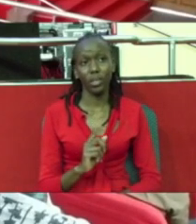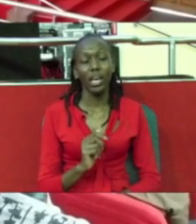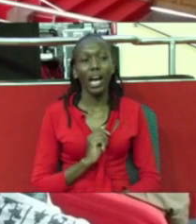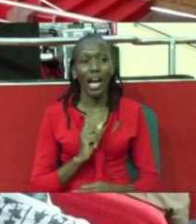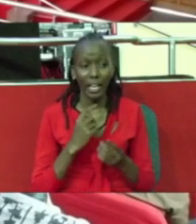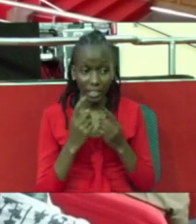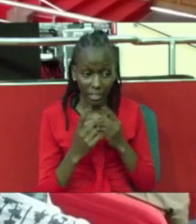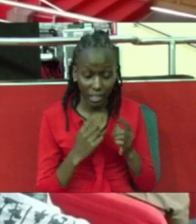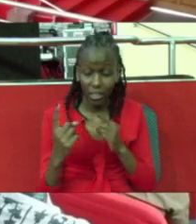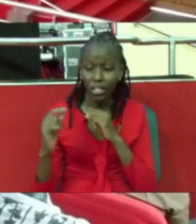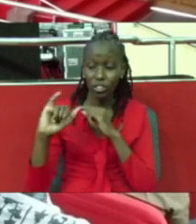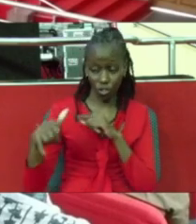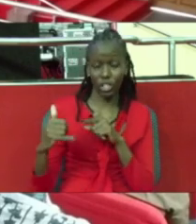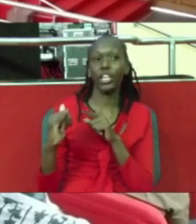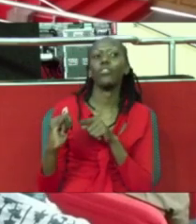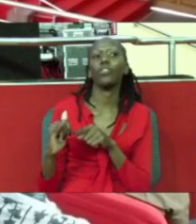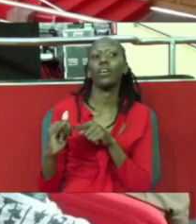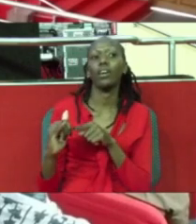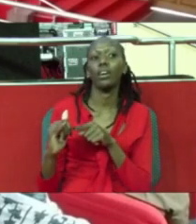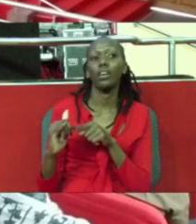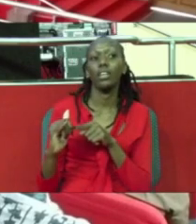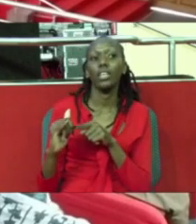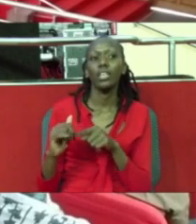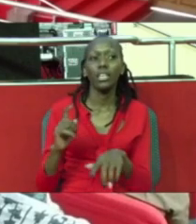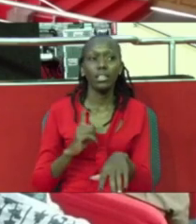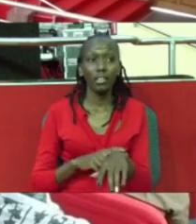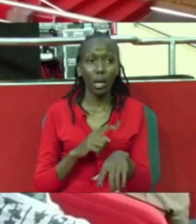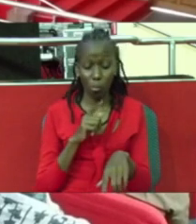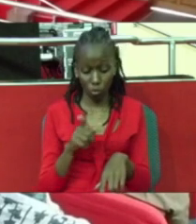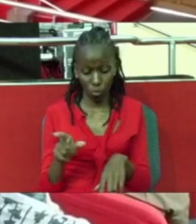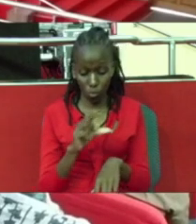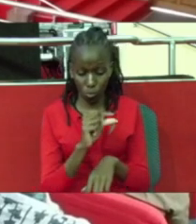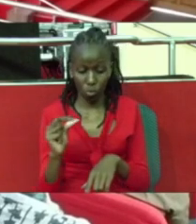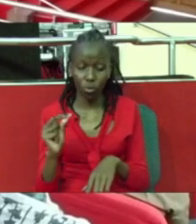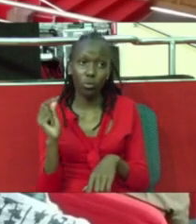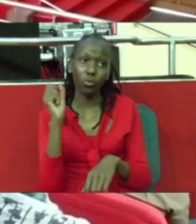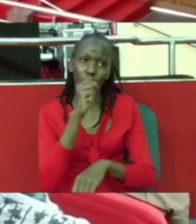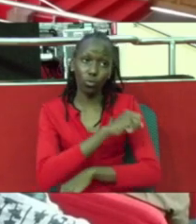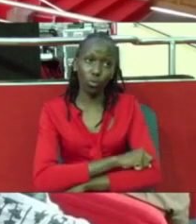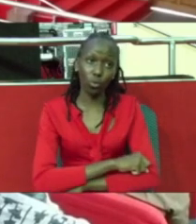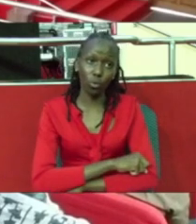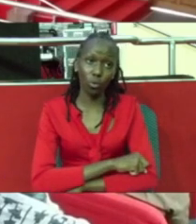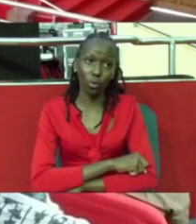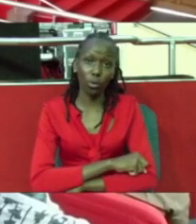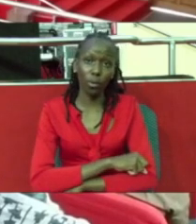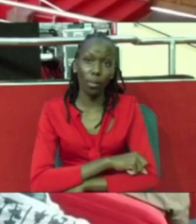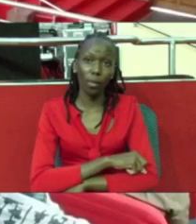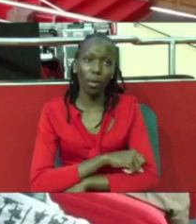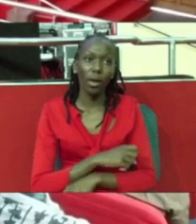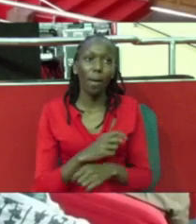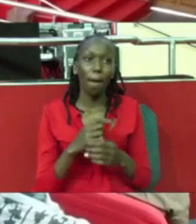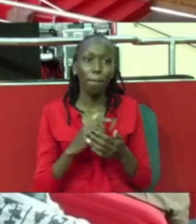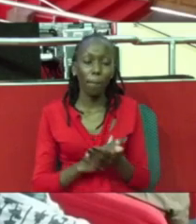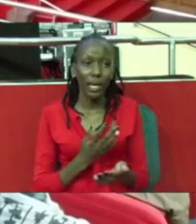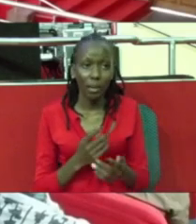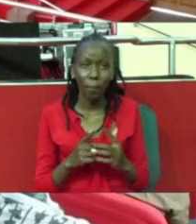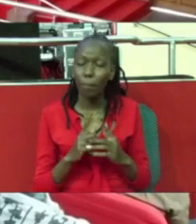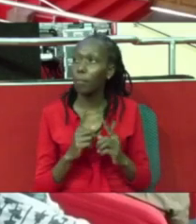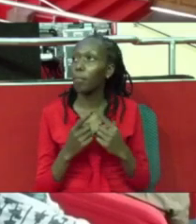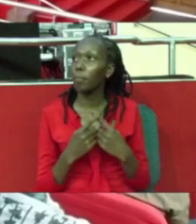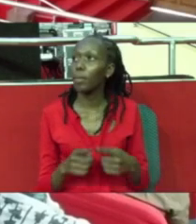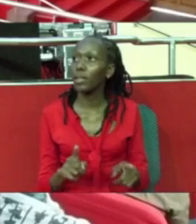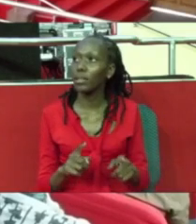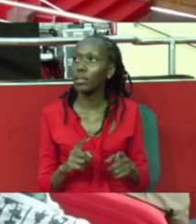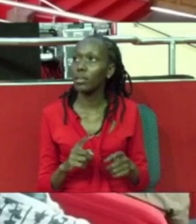school. Jumatatu you are going to join. Utaenena. I did not know what to do. Na sijui nifanye. But something told me. Lakini kitu kikaniambia, mobilize the